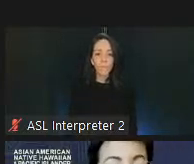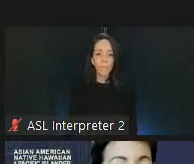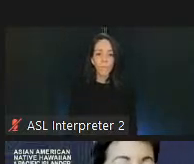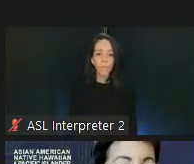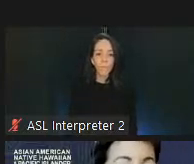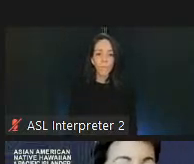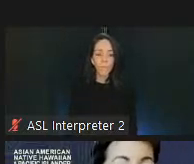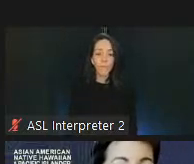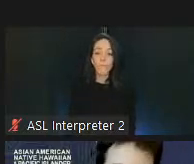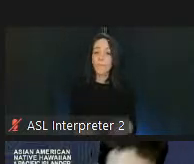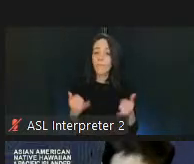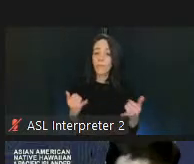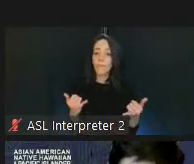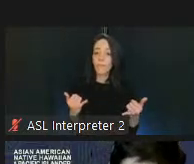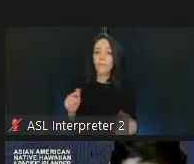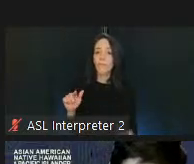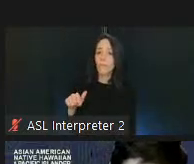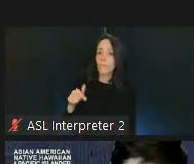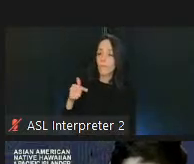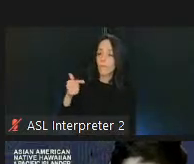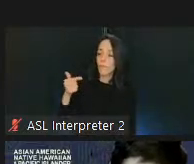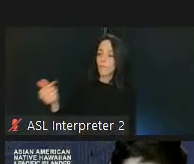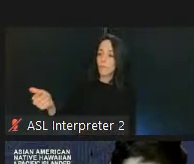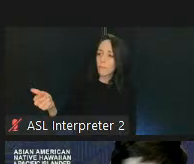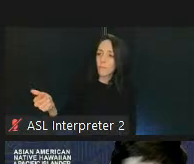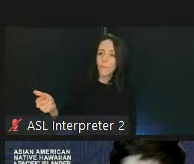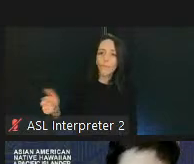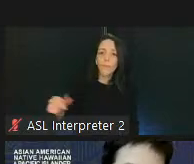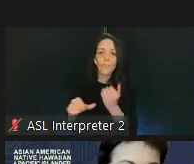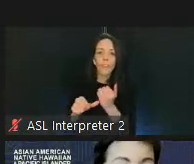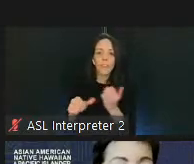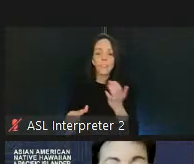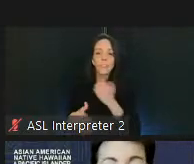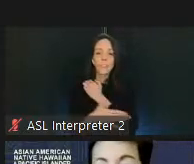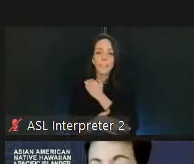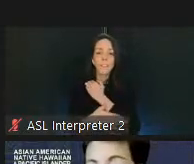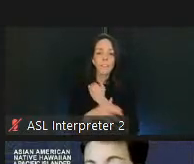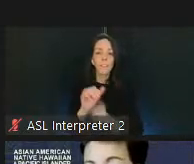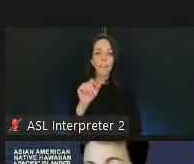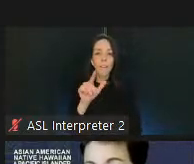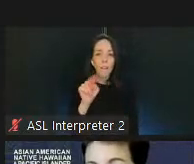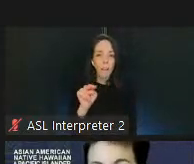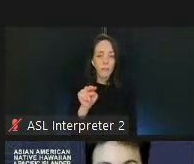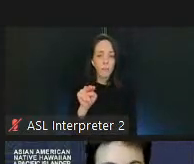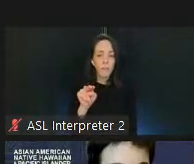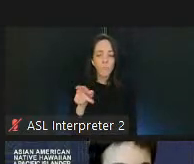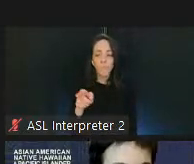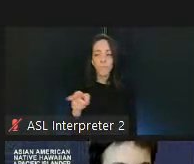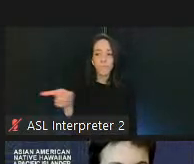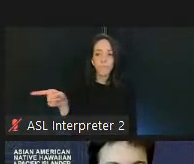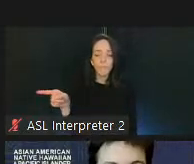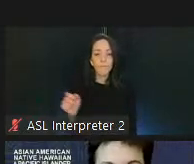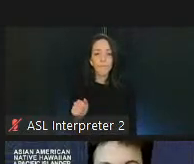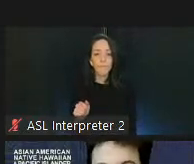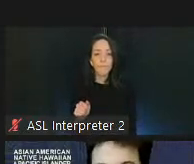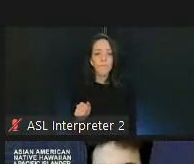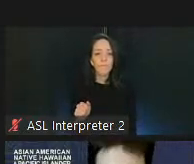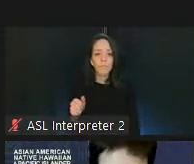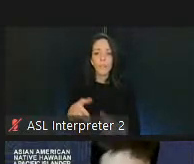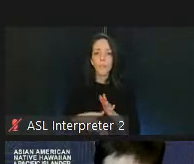At this time, I'm going to turn it over to our assistant county administrators to go through